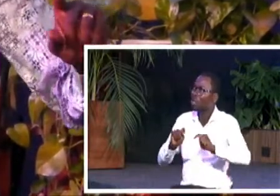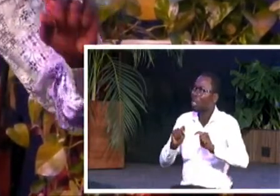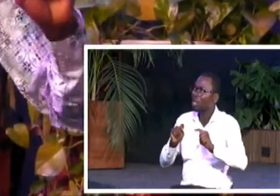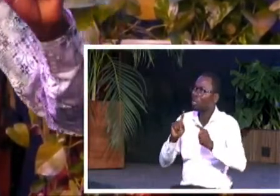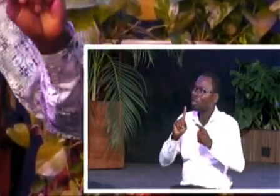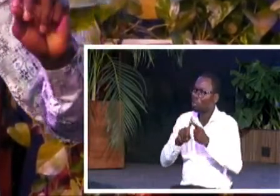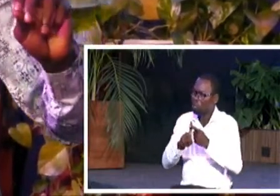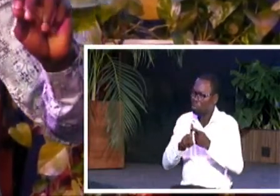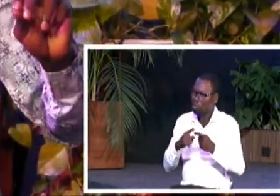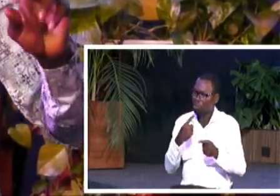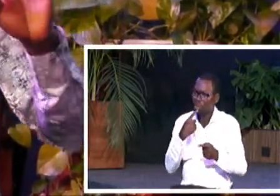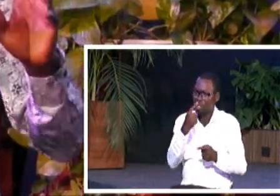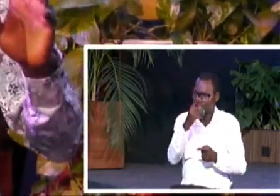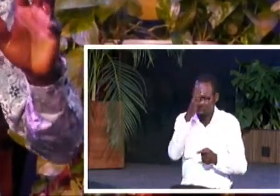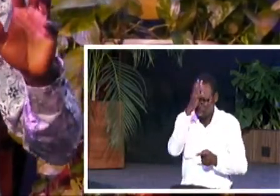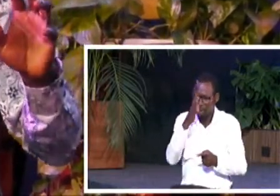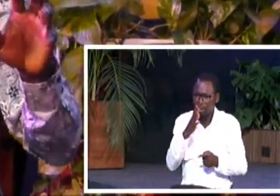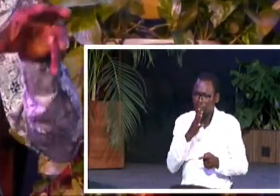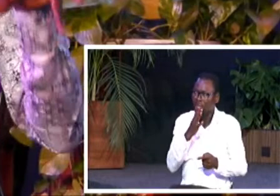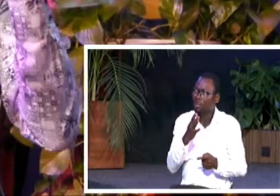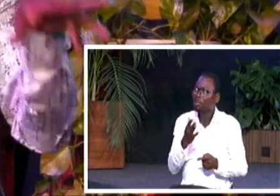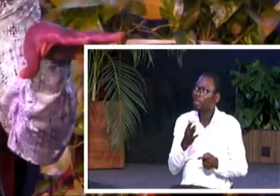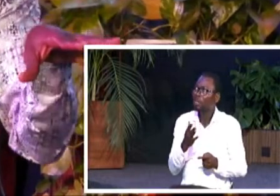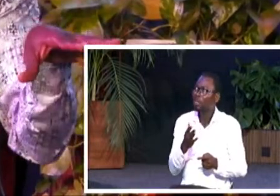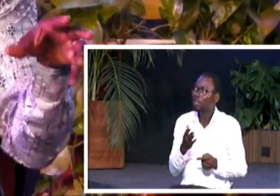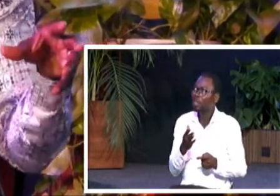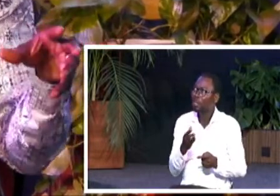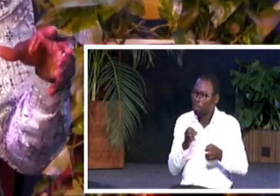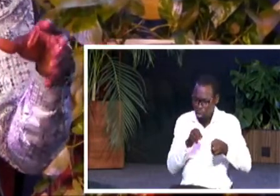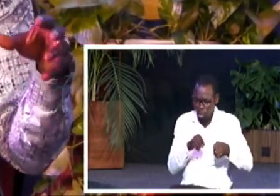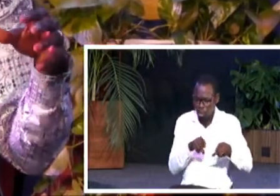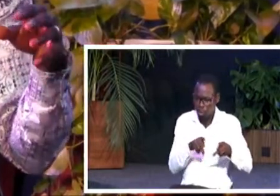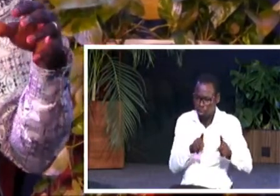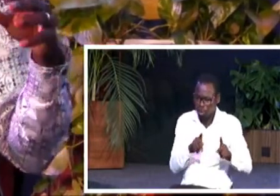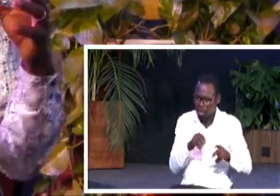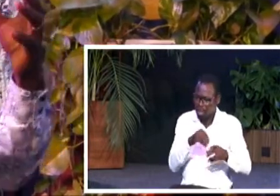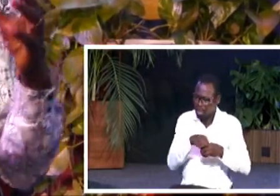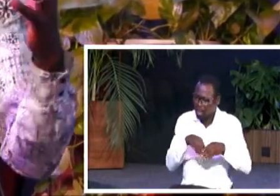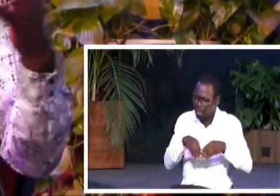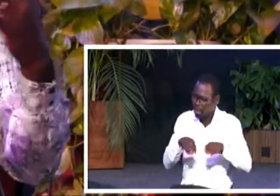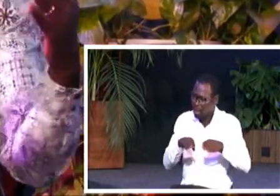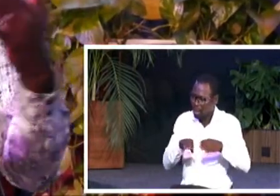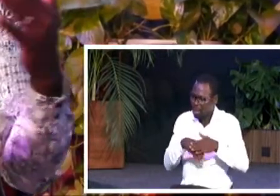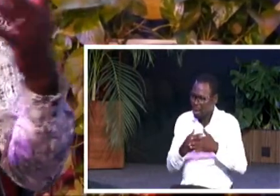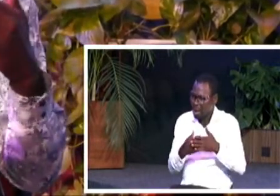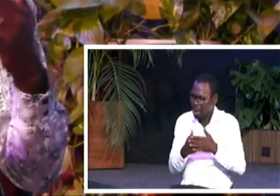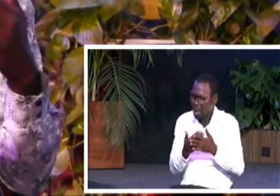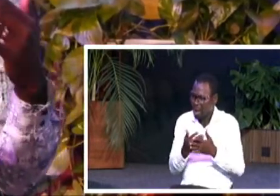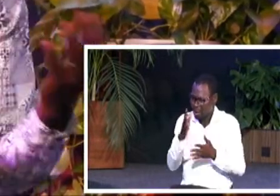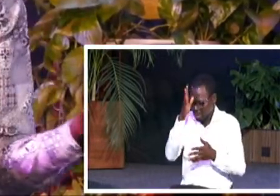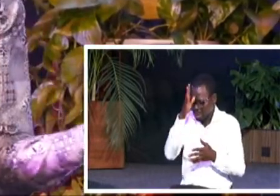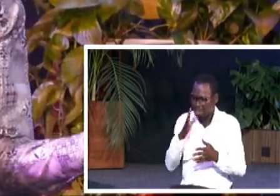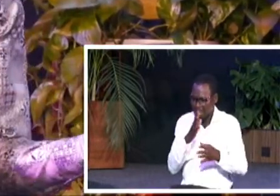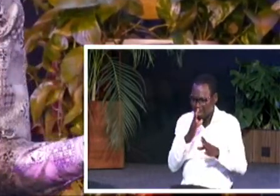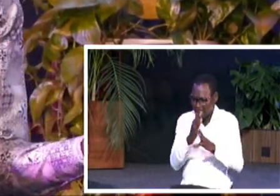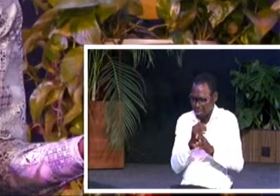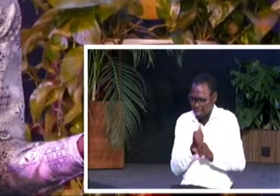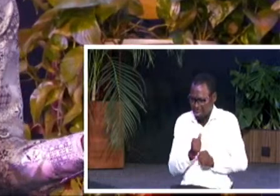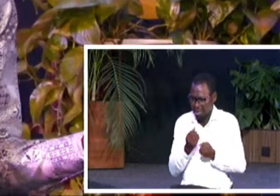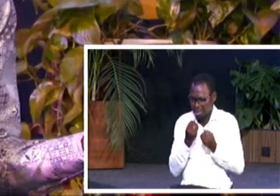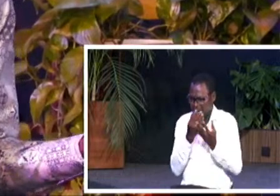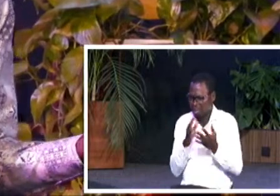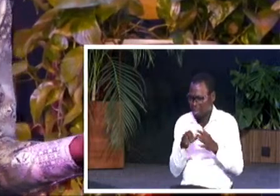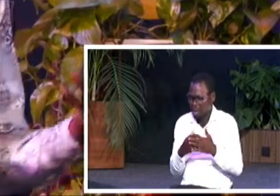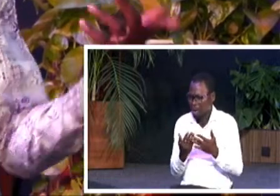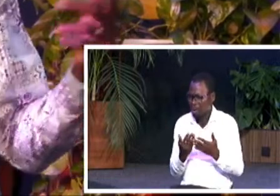parent knows genuinely the opportunities in the market, how do they get the parent to be on the same page? Because the parent has invested